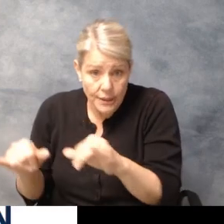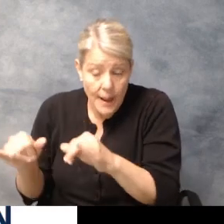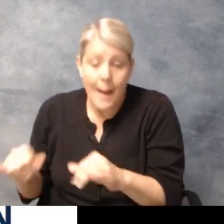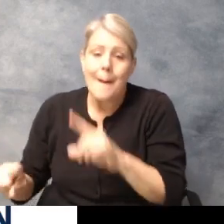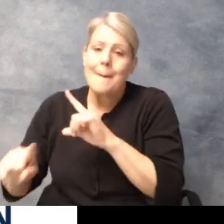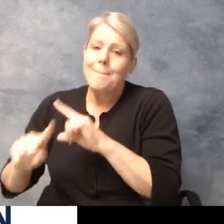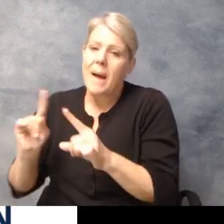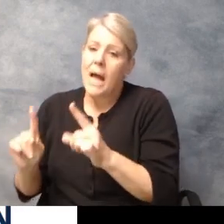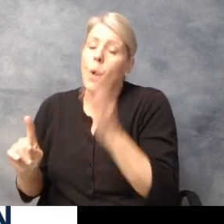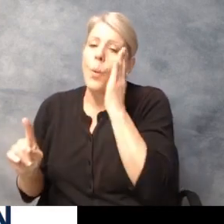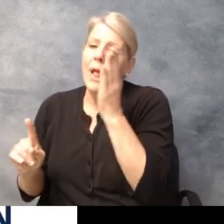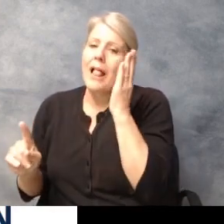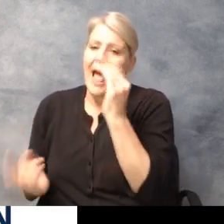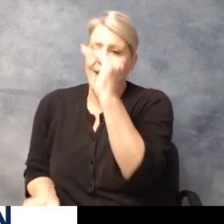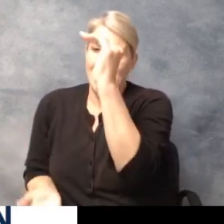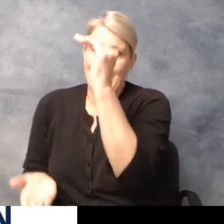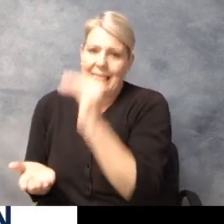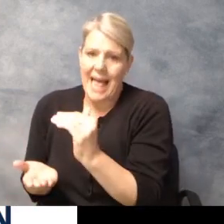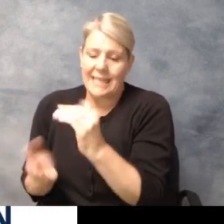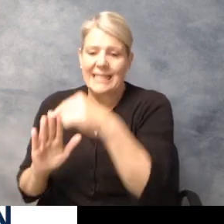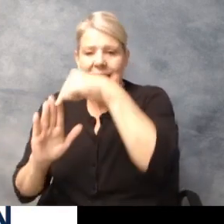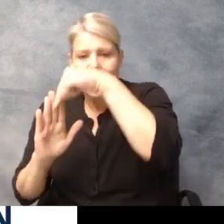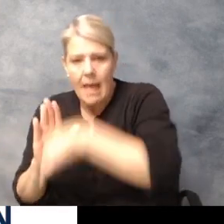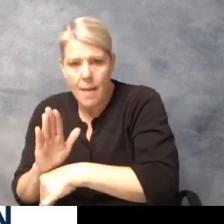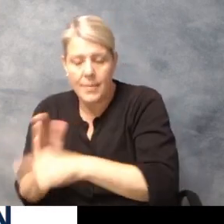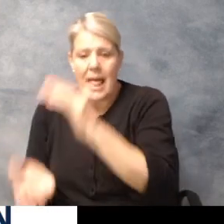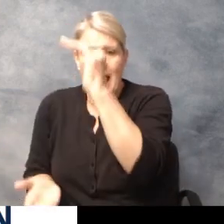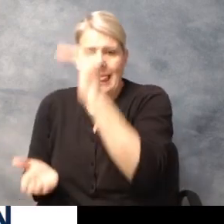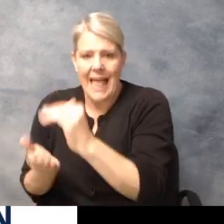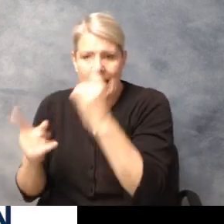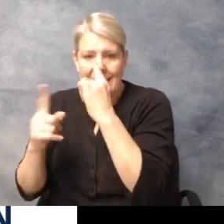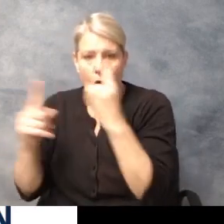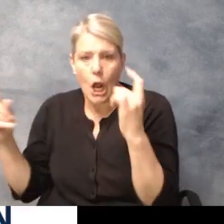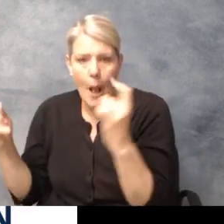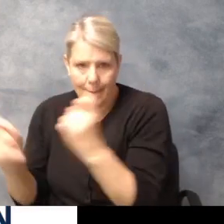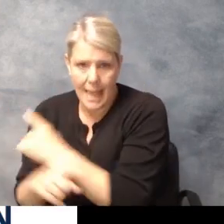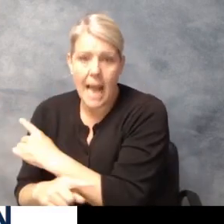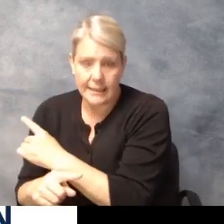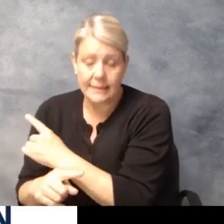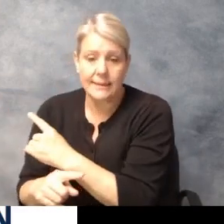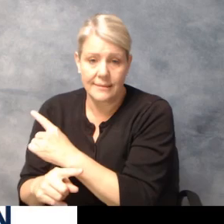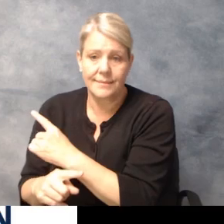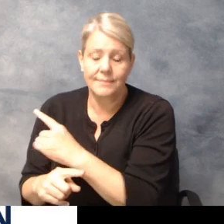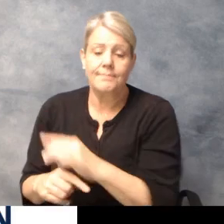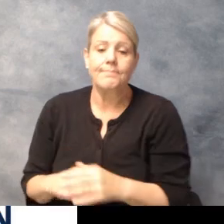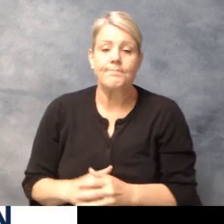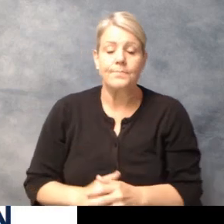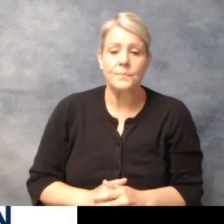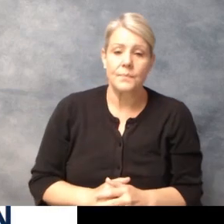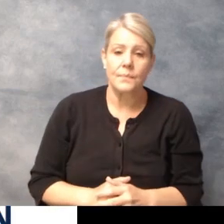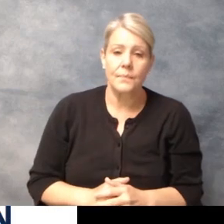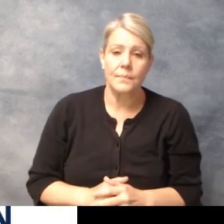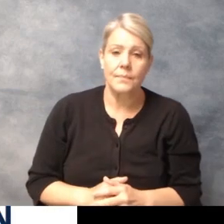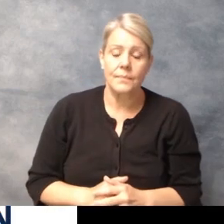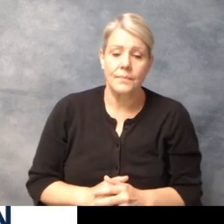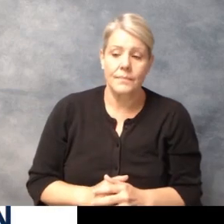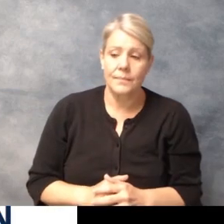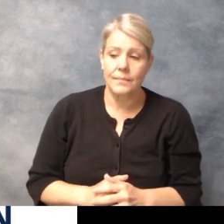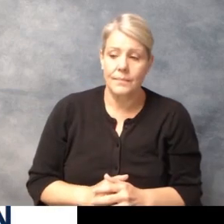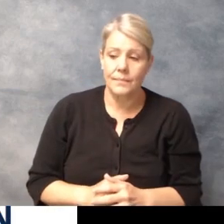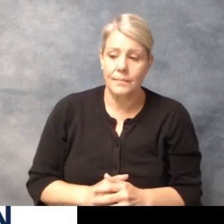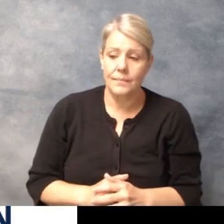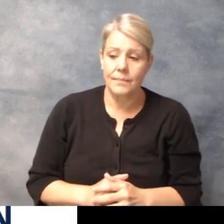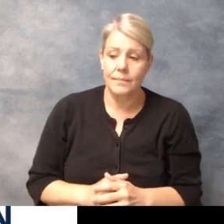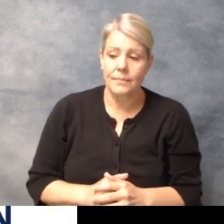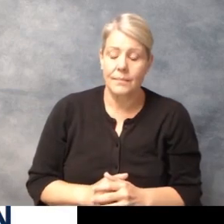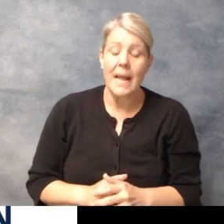not reduced in depth and breadth, which means less complex and extensive, is eligible to